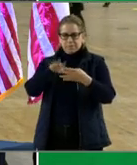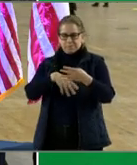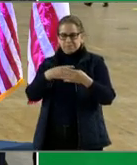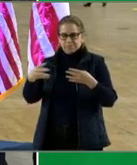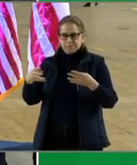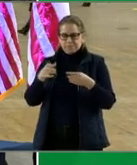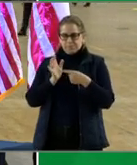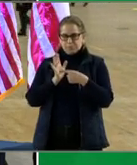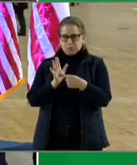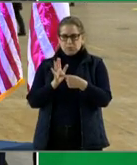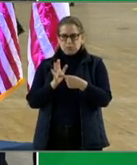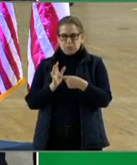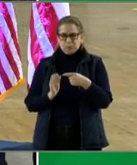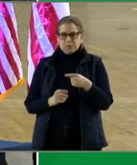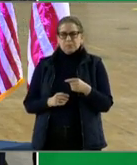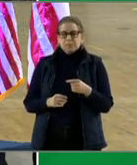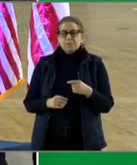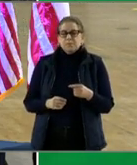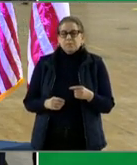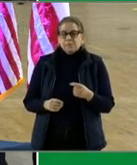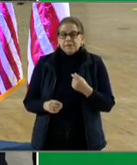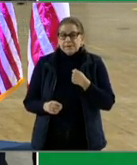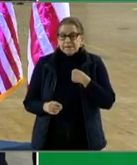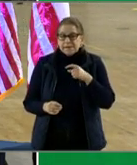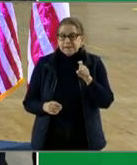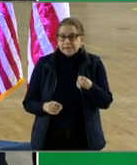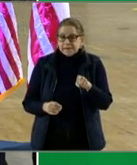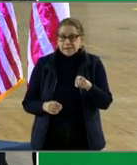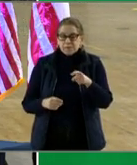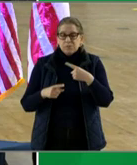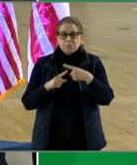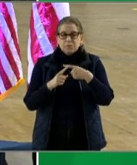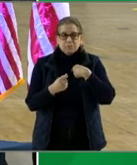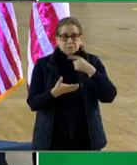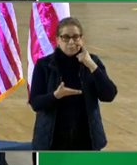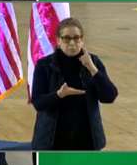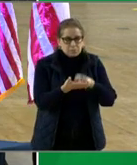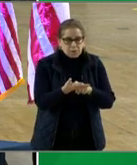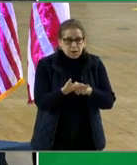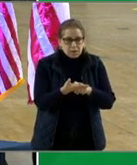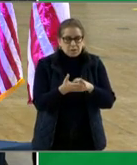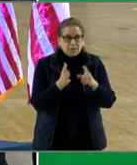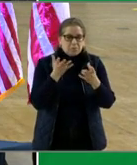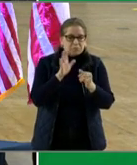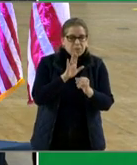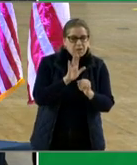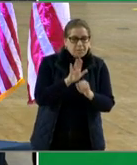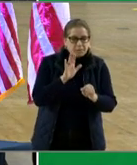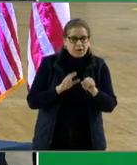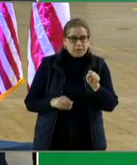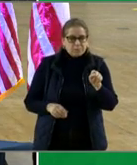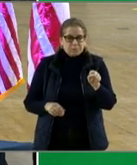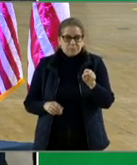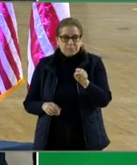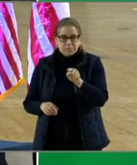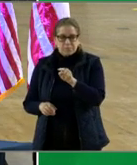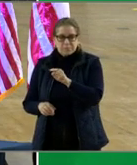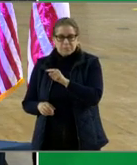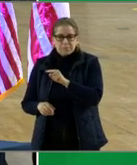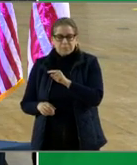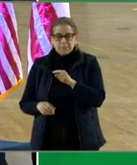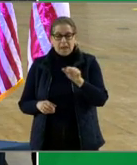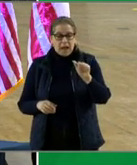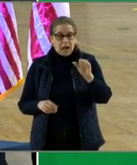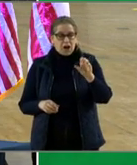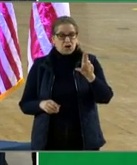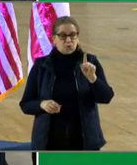a need to identify capacity both for acute care hospitalizations and ICU